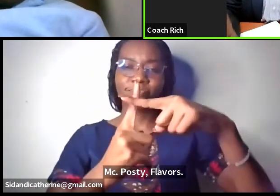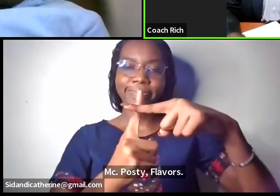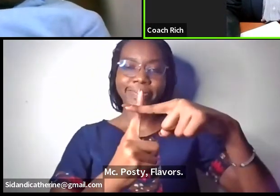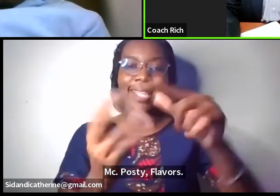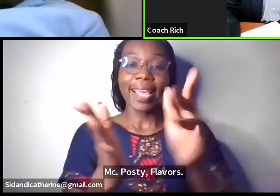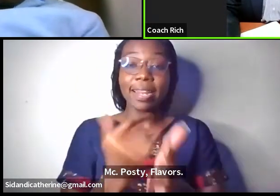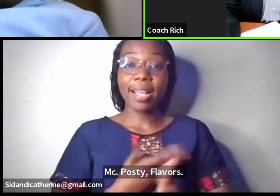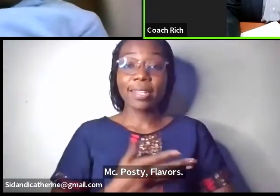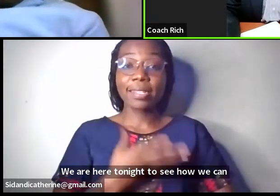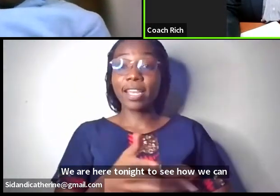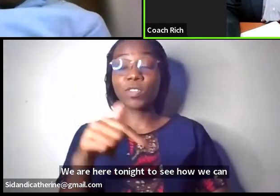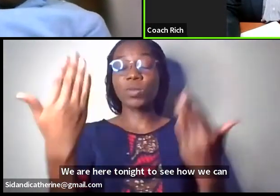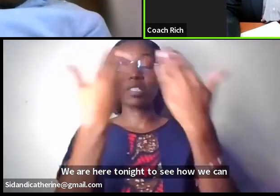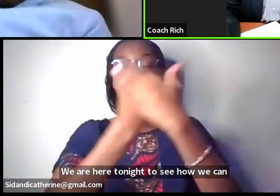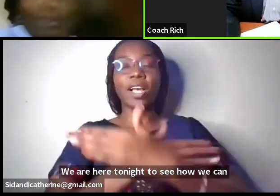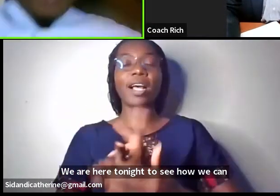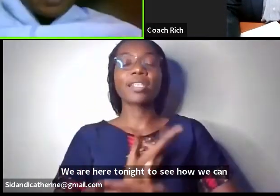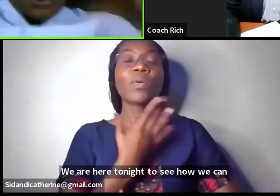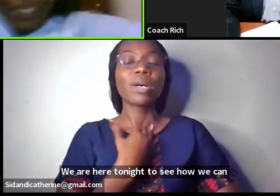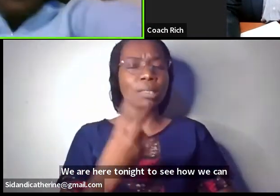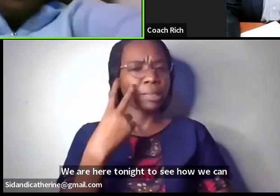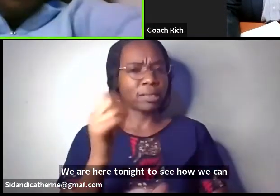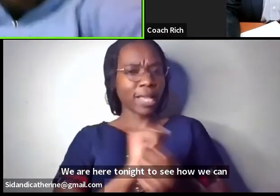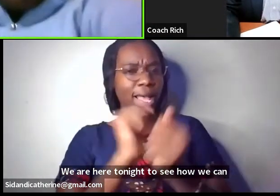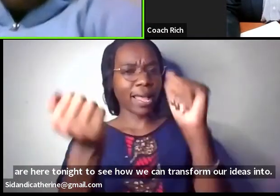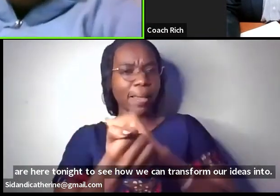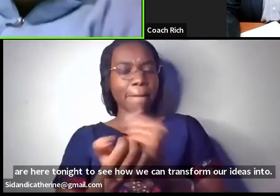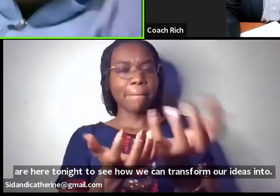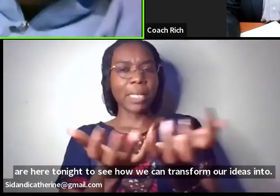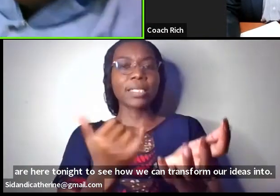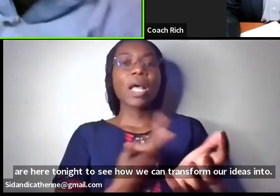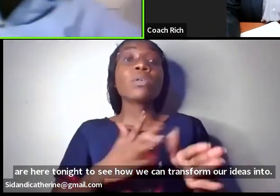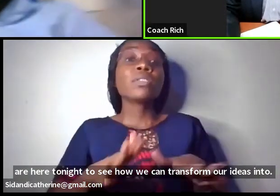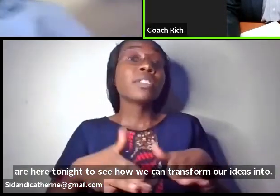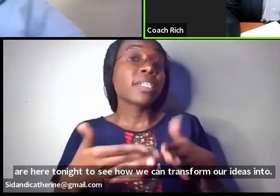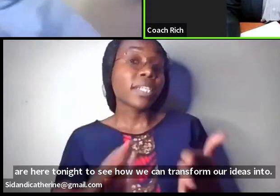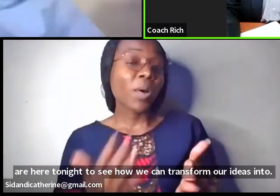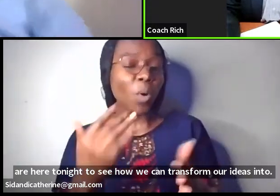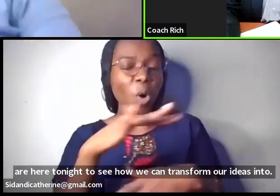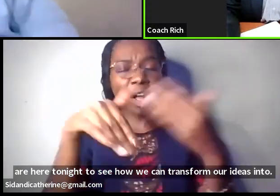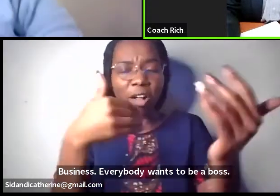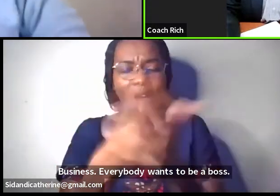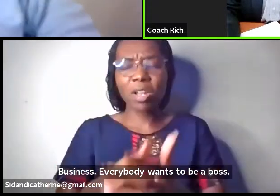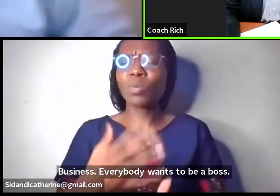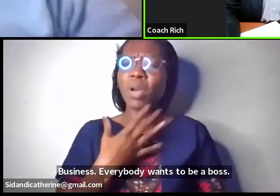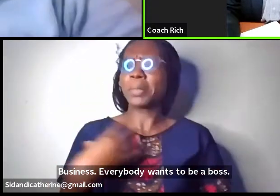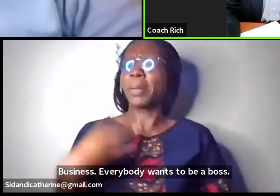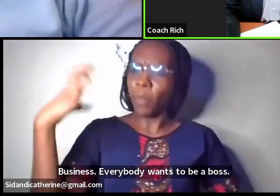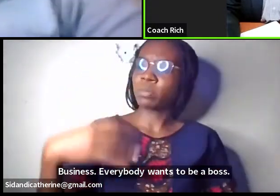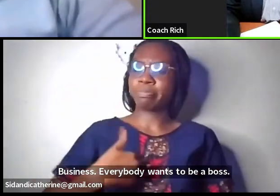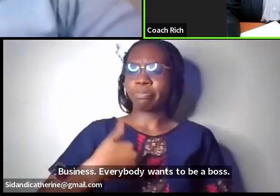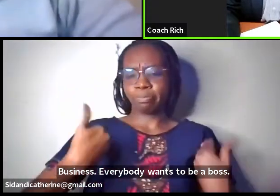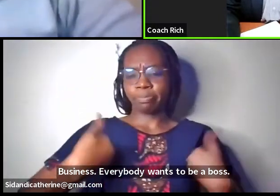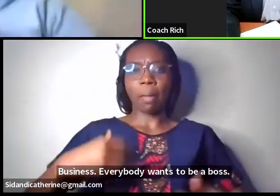can transform our ideas into business. Everybody wants to be a boss. How do we become bosses? Over